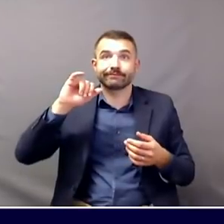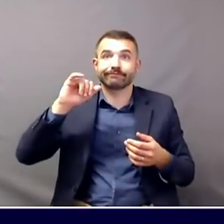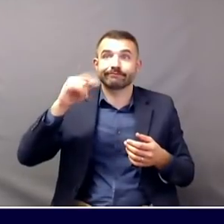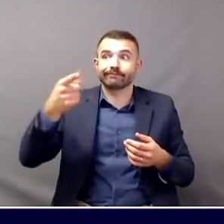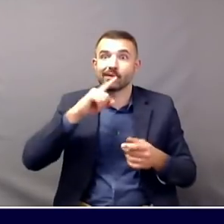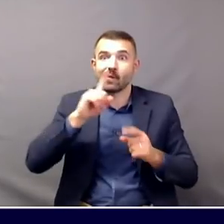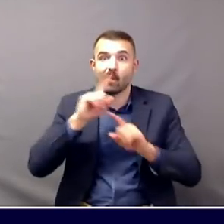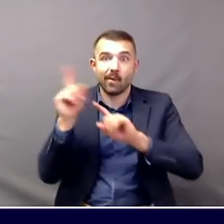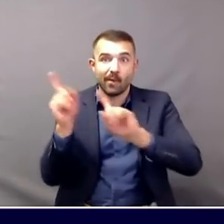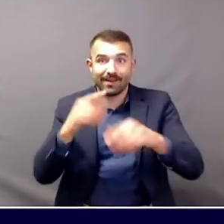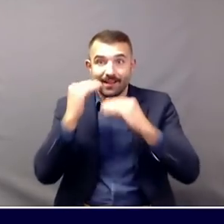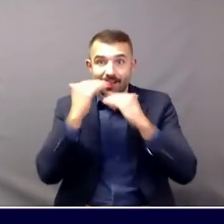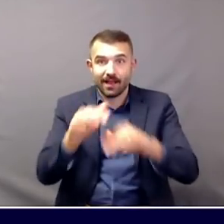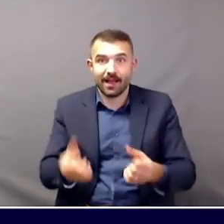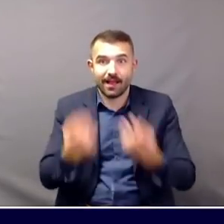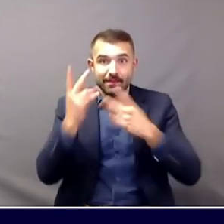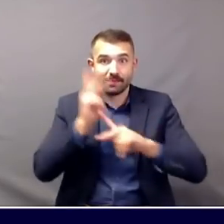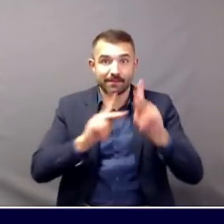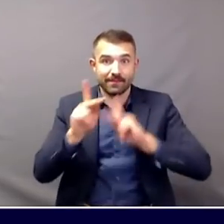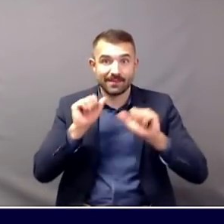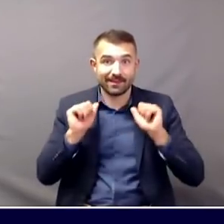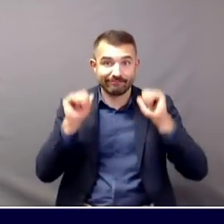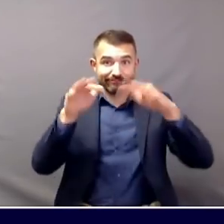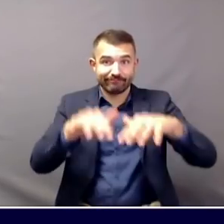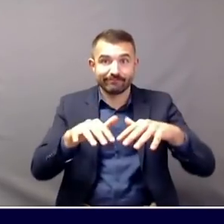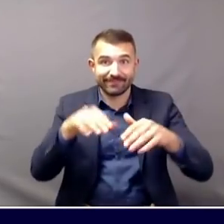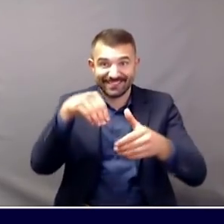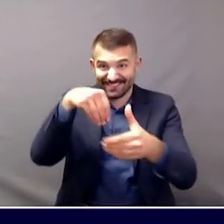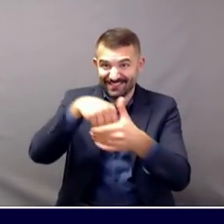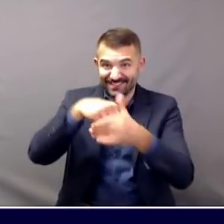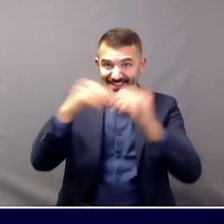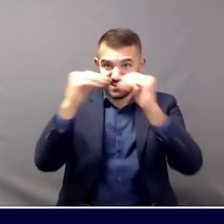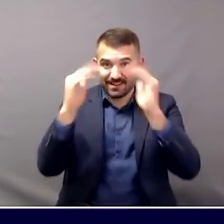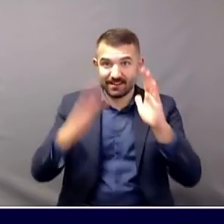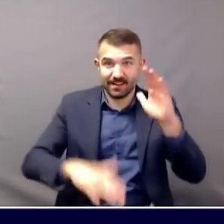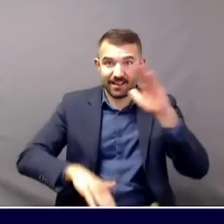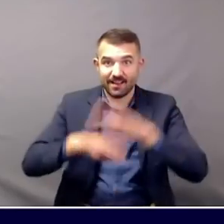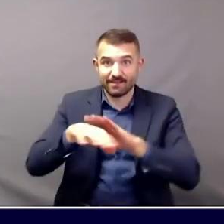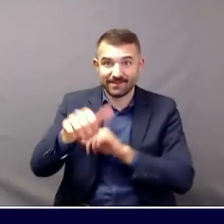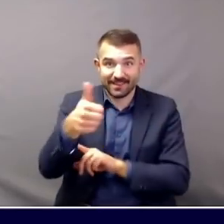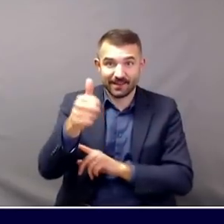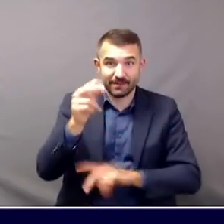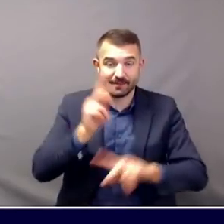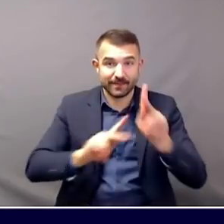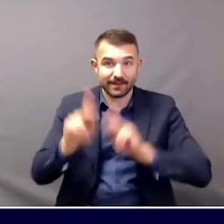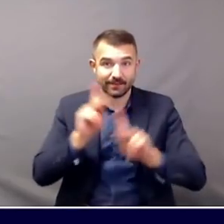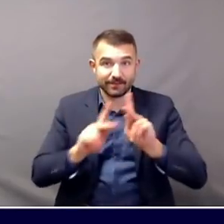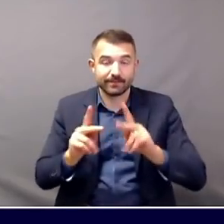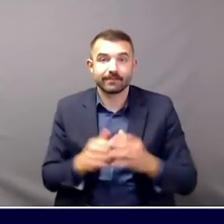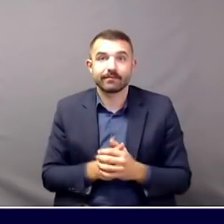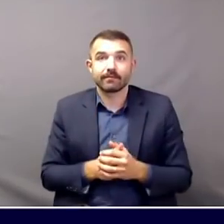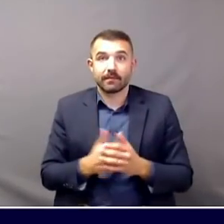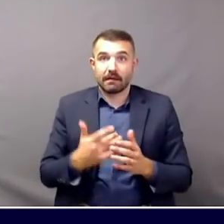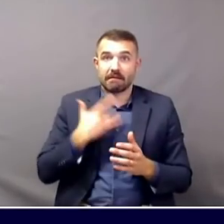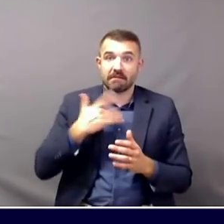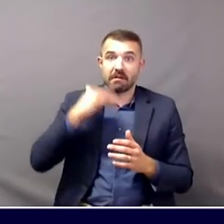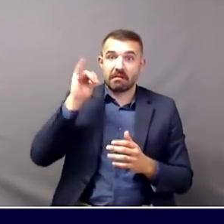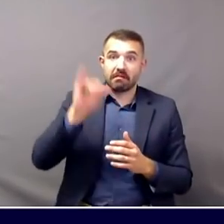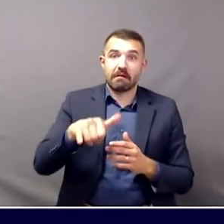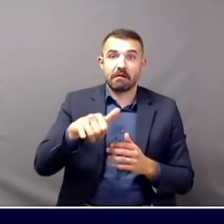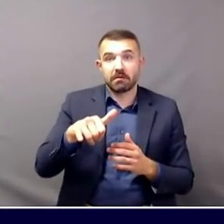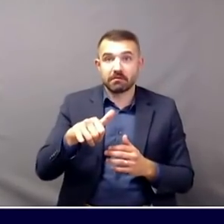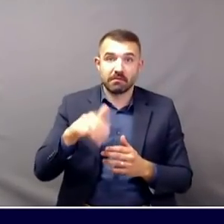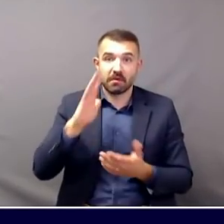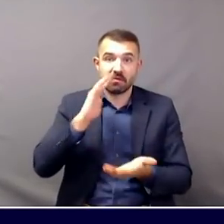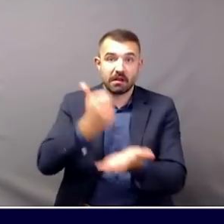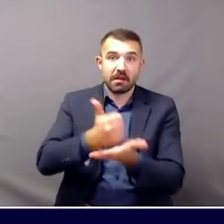seems understandable that they'd issued restrictions, but then on the other hand, it's still 10 people and small household gatherings are what's driving cases. So I'm